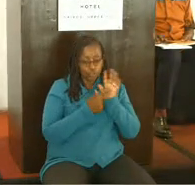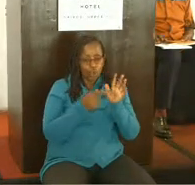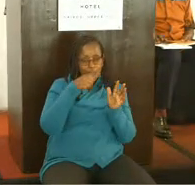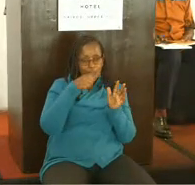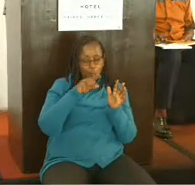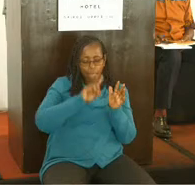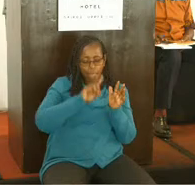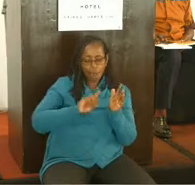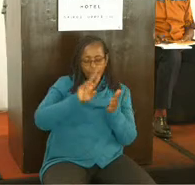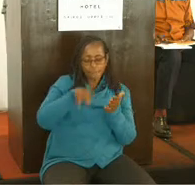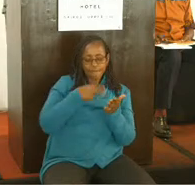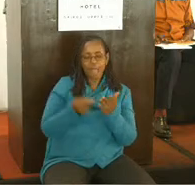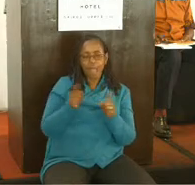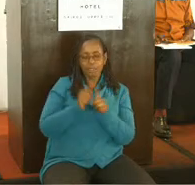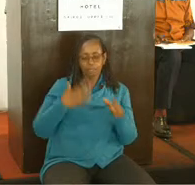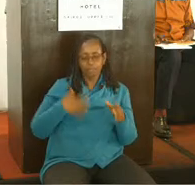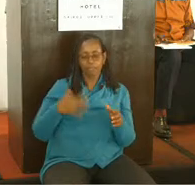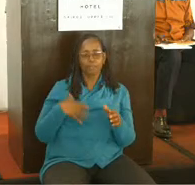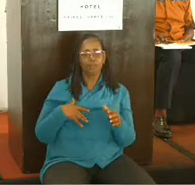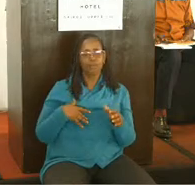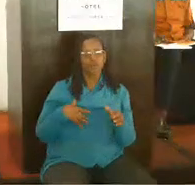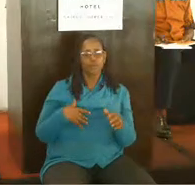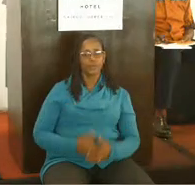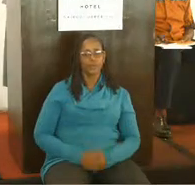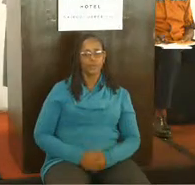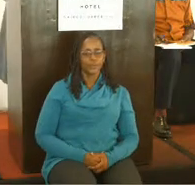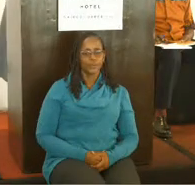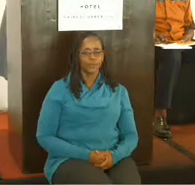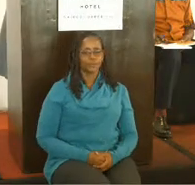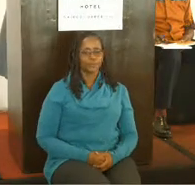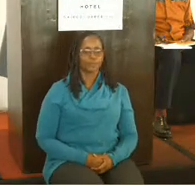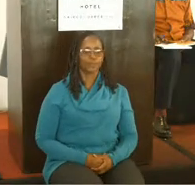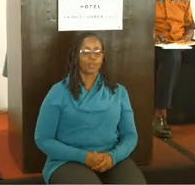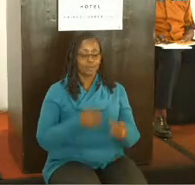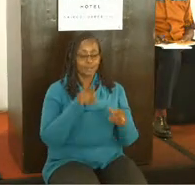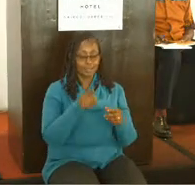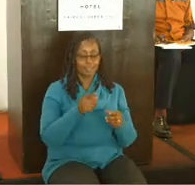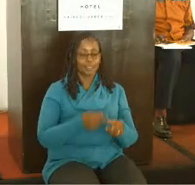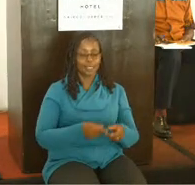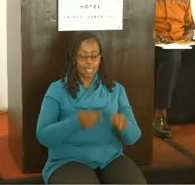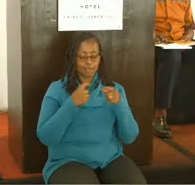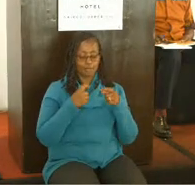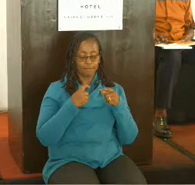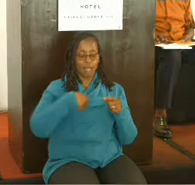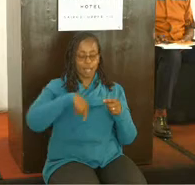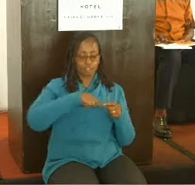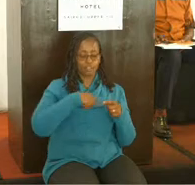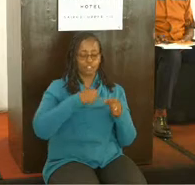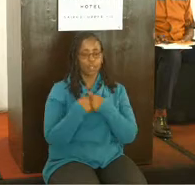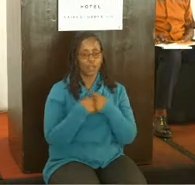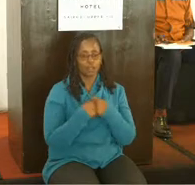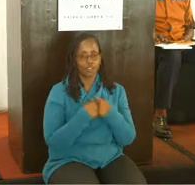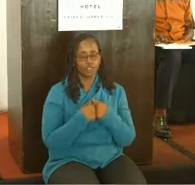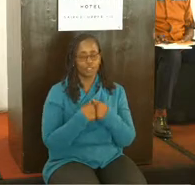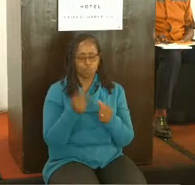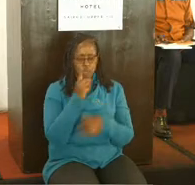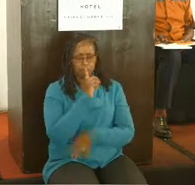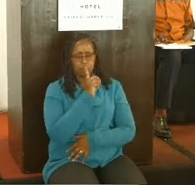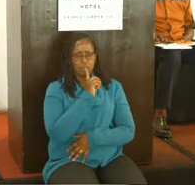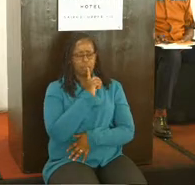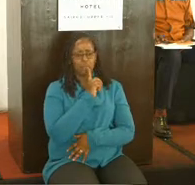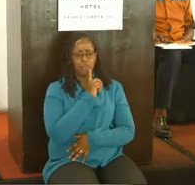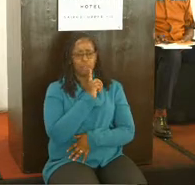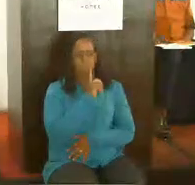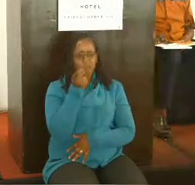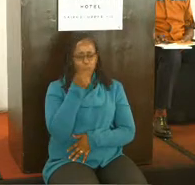human beings because precisely of what you are saying but how it gives us a challenge so that we say we should not